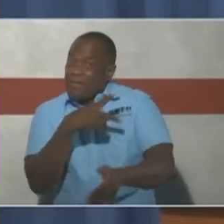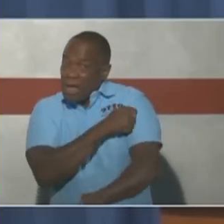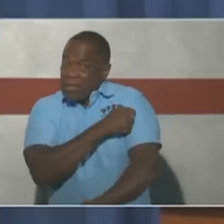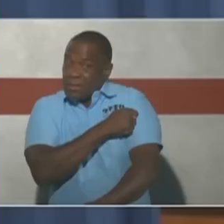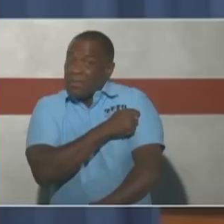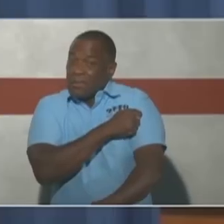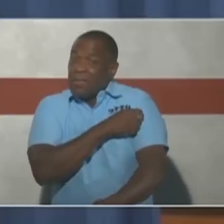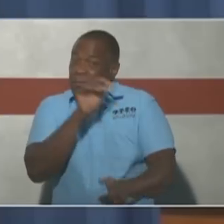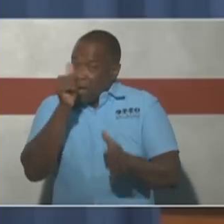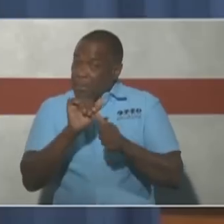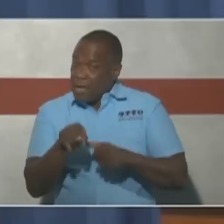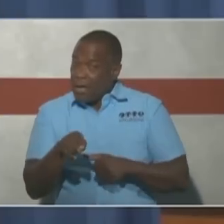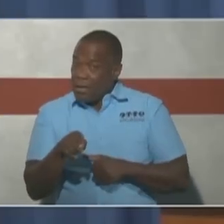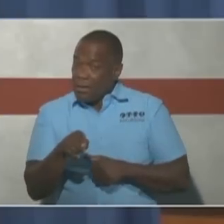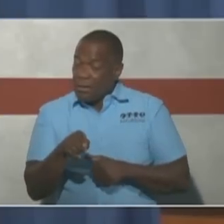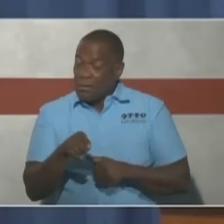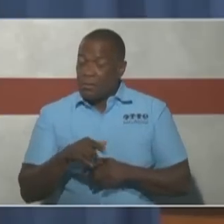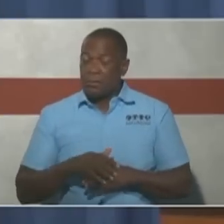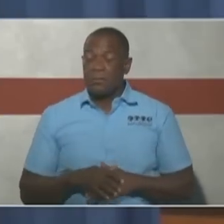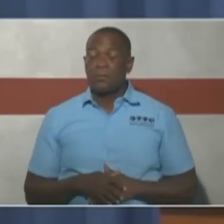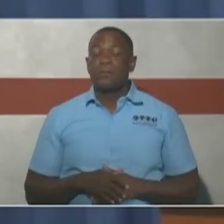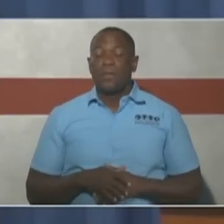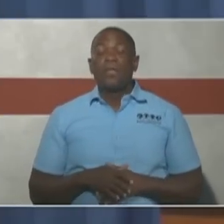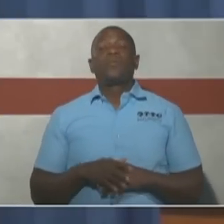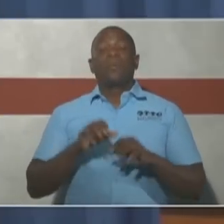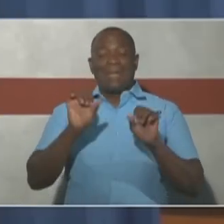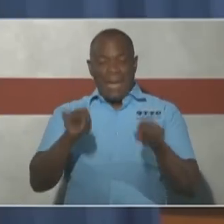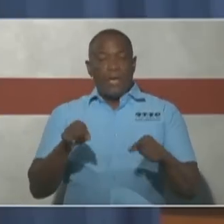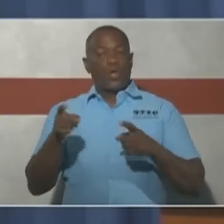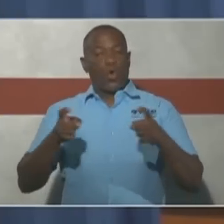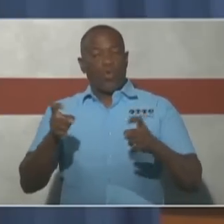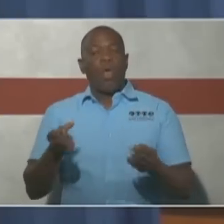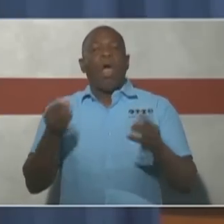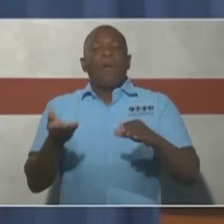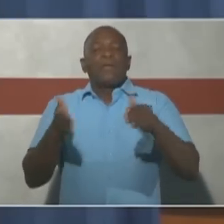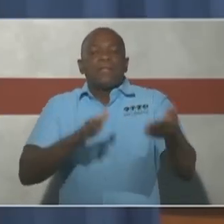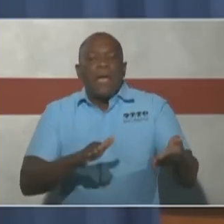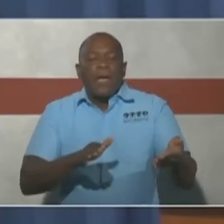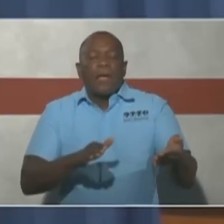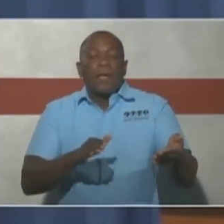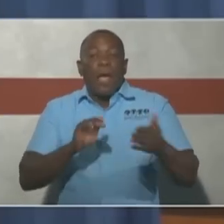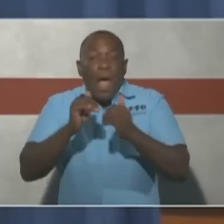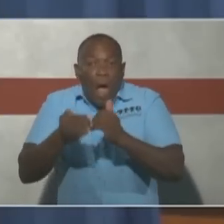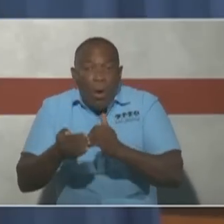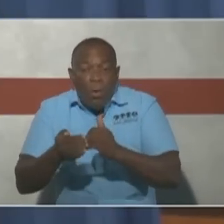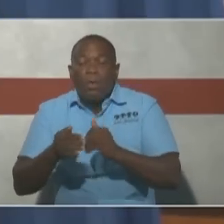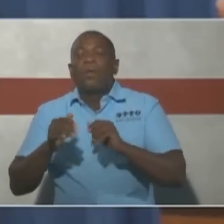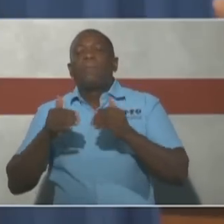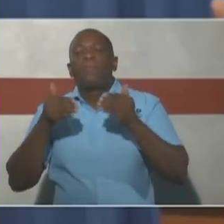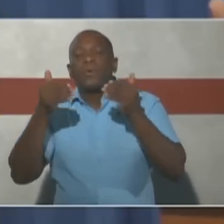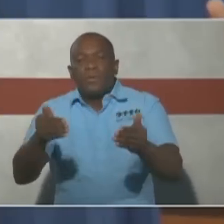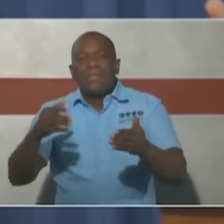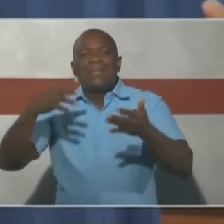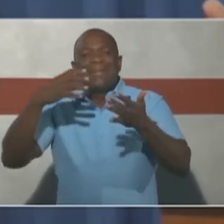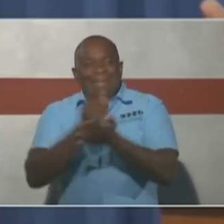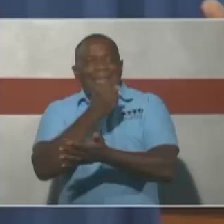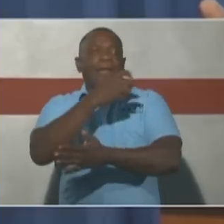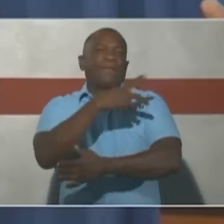emphasizing that the people who have been admitted in the past, the people who continue to be admitted, are largely the unvaccinated